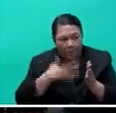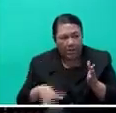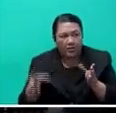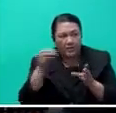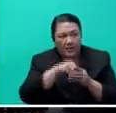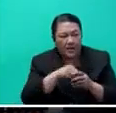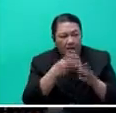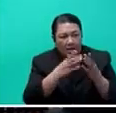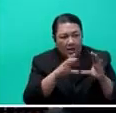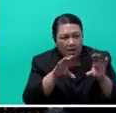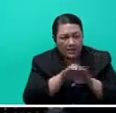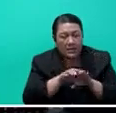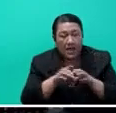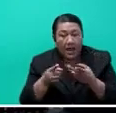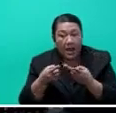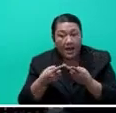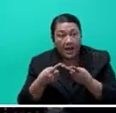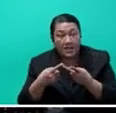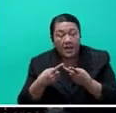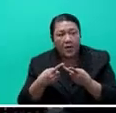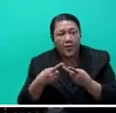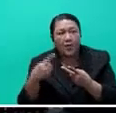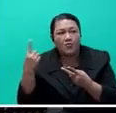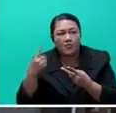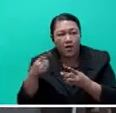the penalties that came with those that have breached